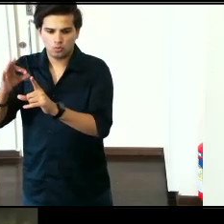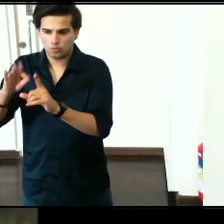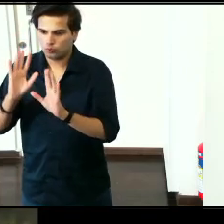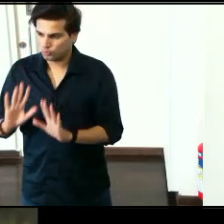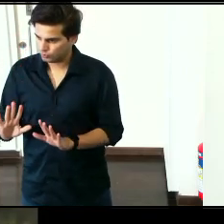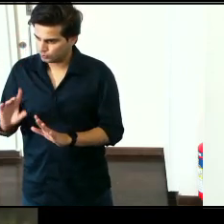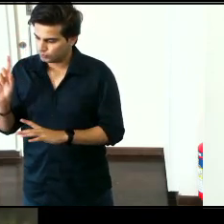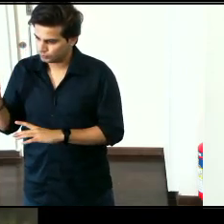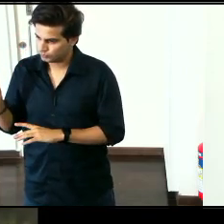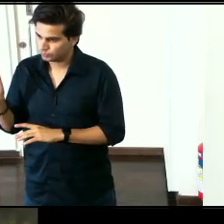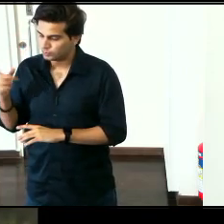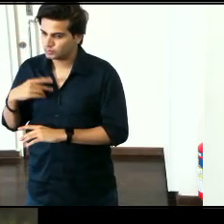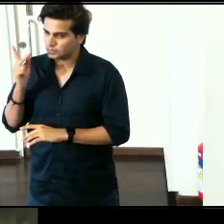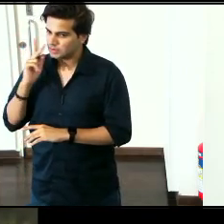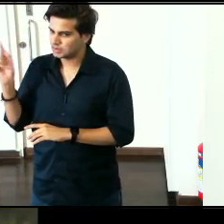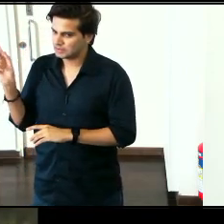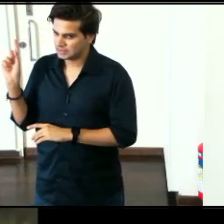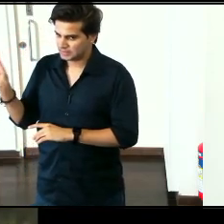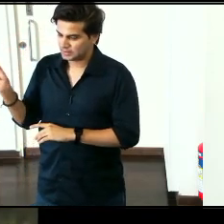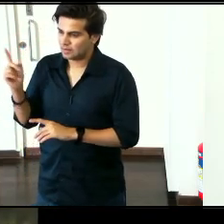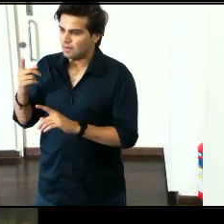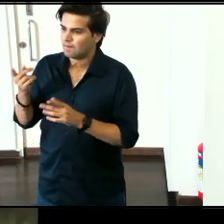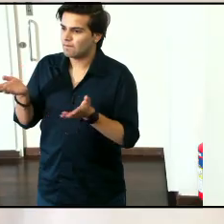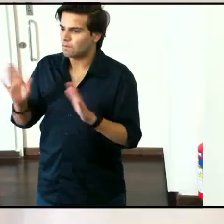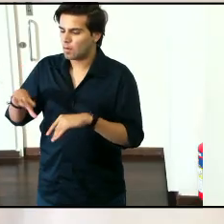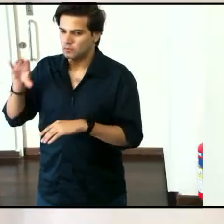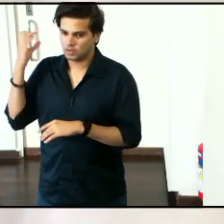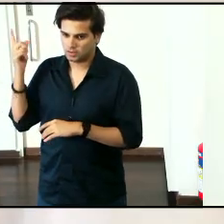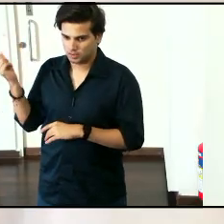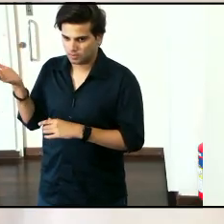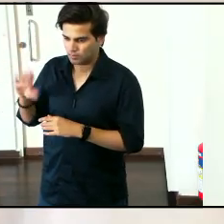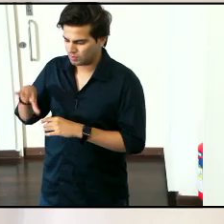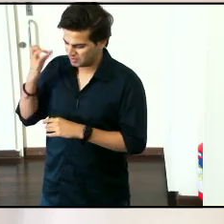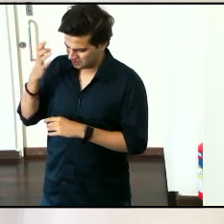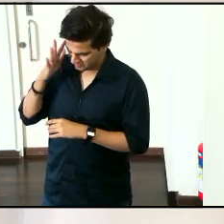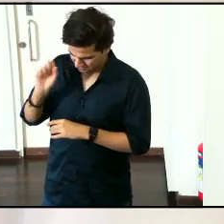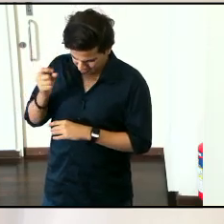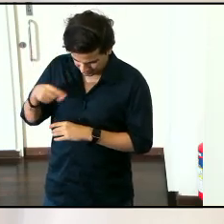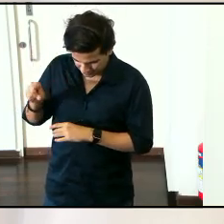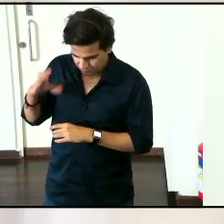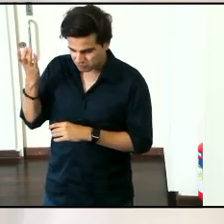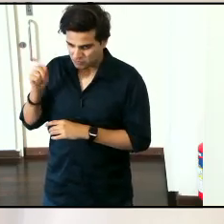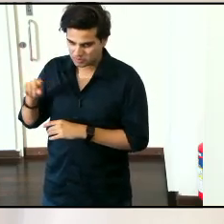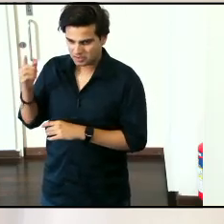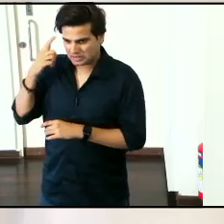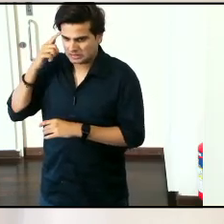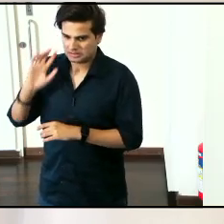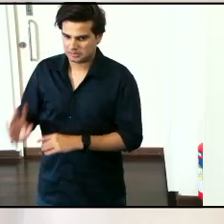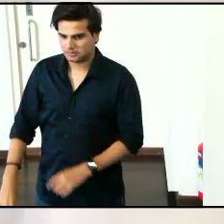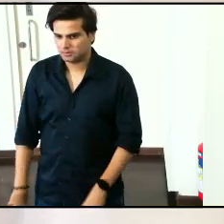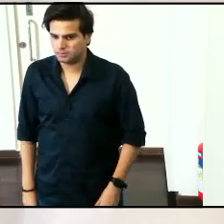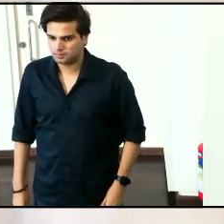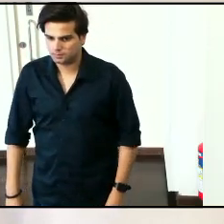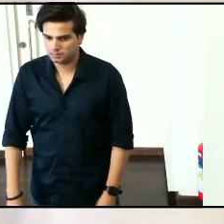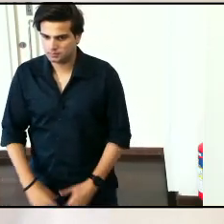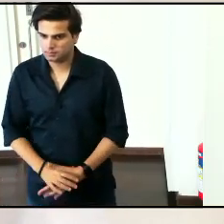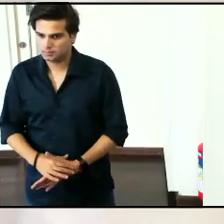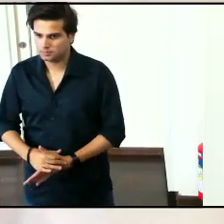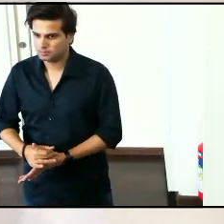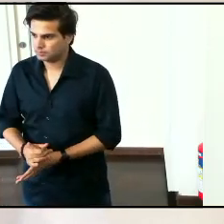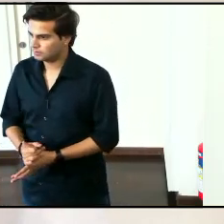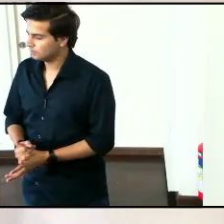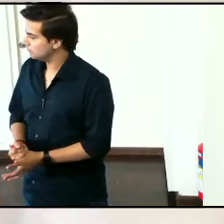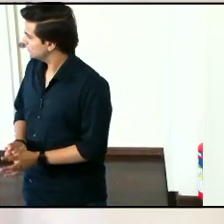And this, I think, is from Chandigarh, if I remember correctly. Next, please.